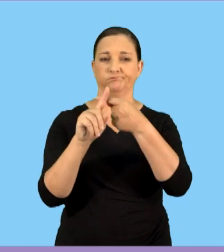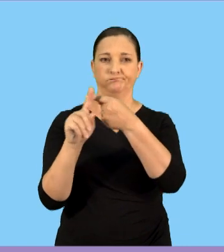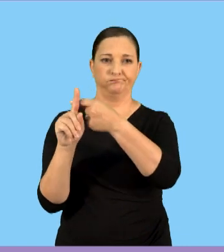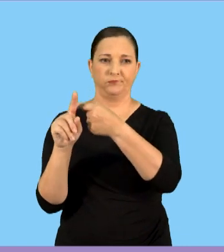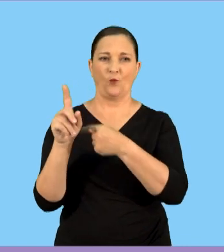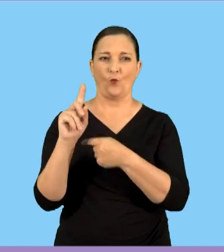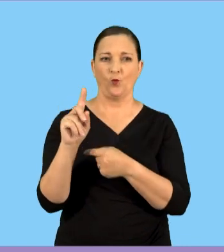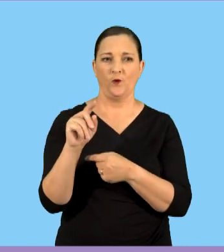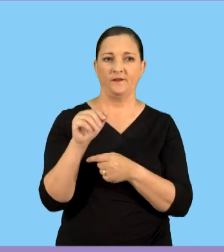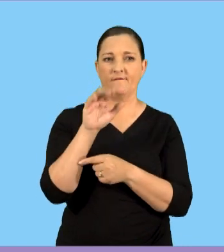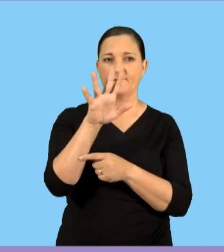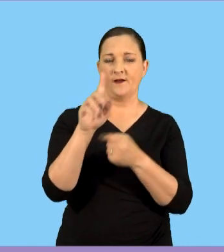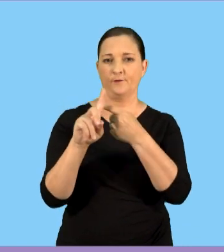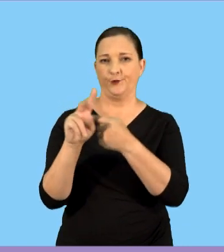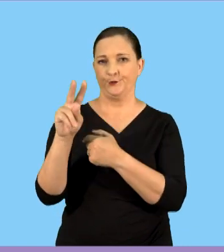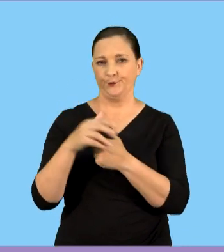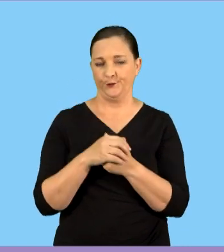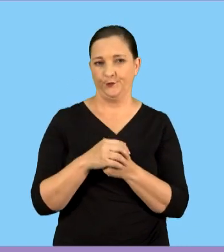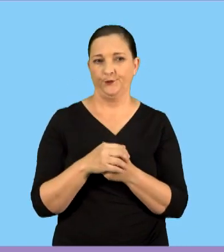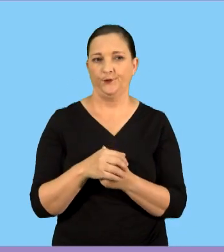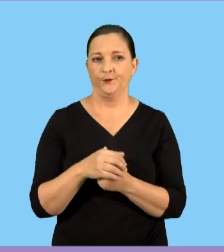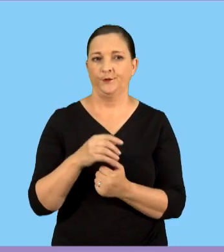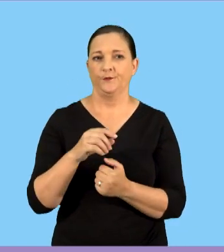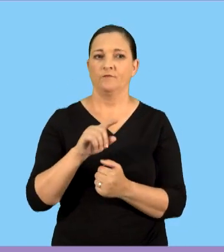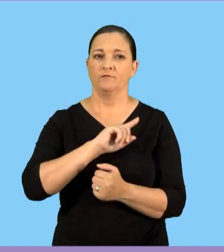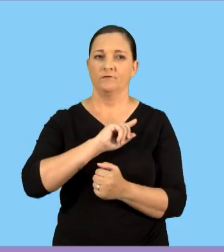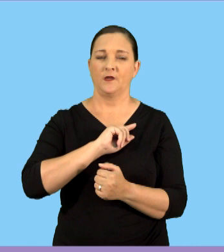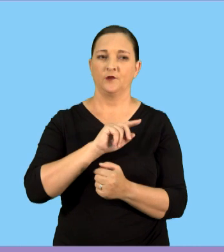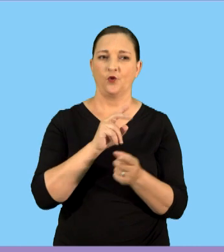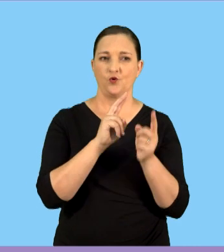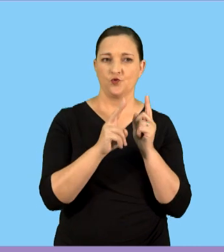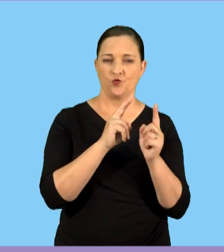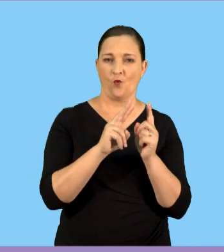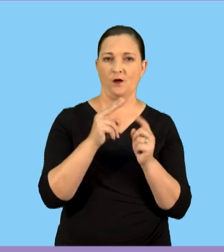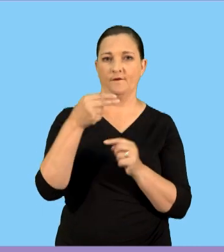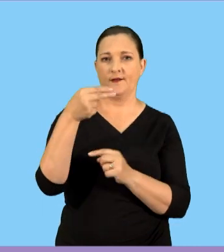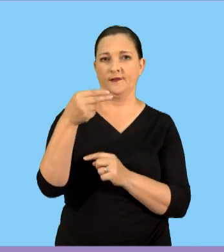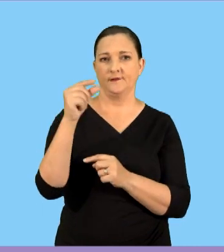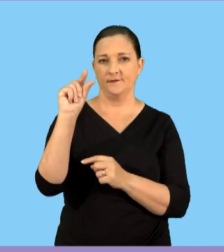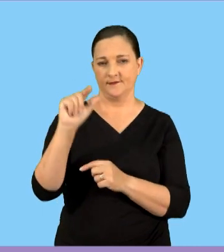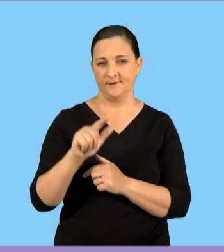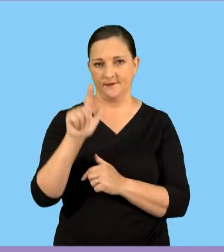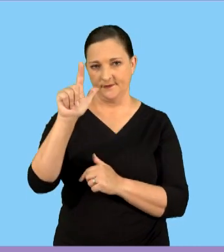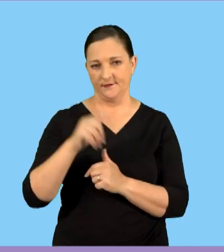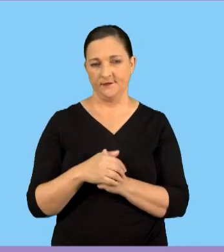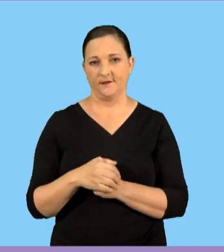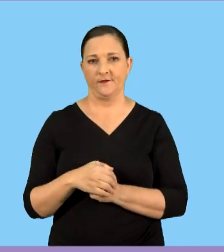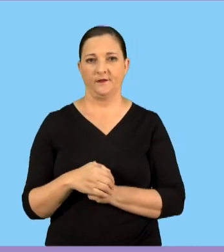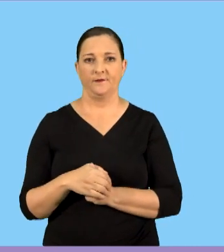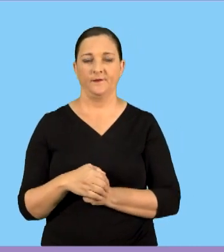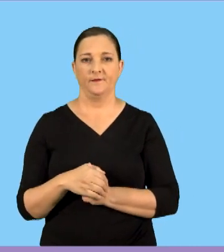to be an answer of 5 plus 2 is going to be 7. So our final answer is going to be